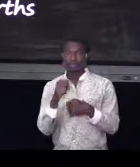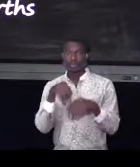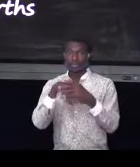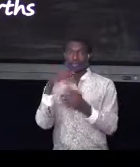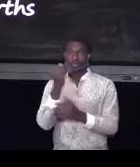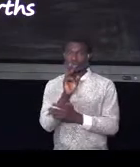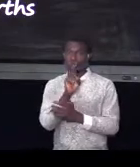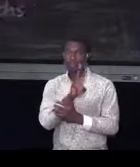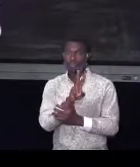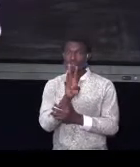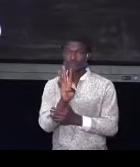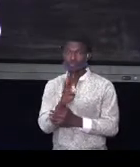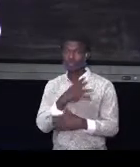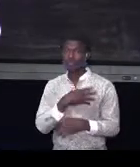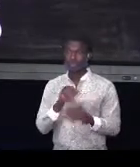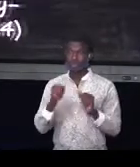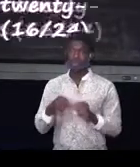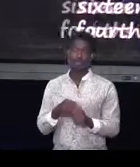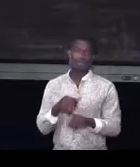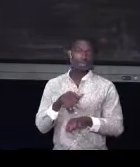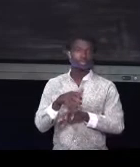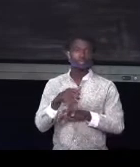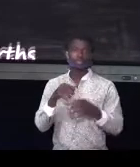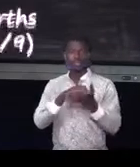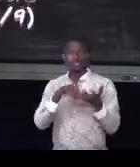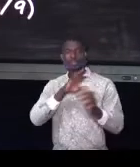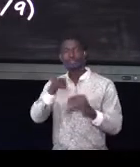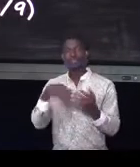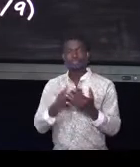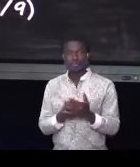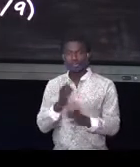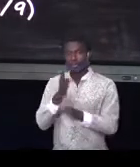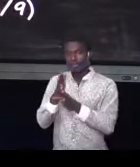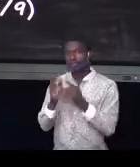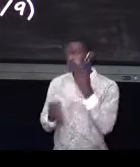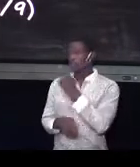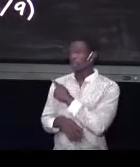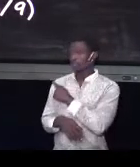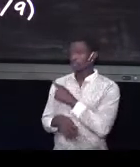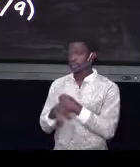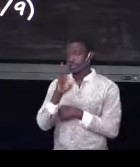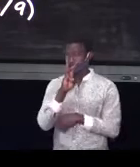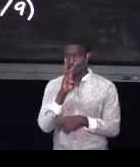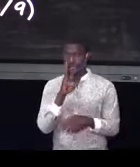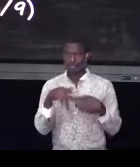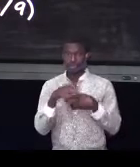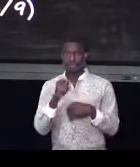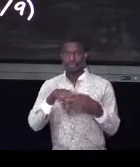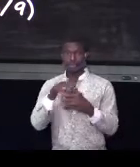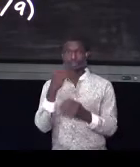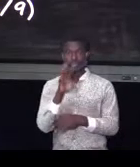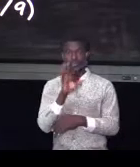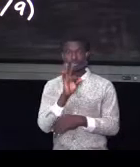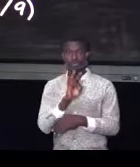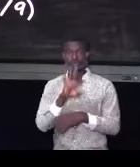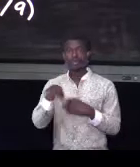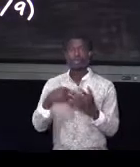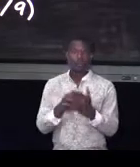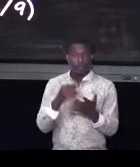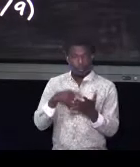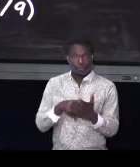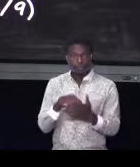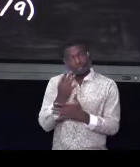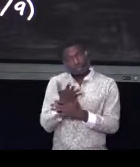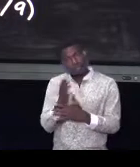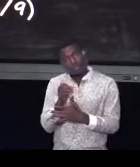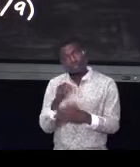24. I can even remove all these lines and have it as 6 rooms shaded out of 9. Okay, so all these